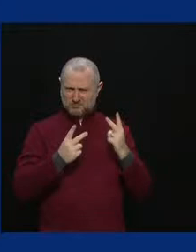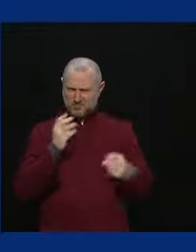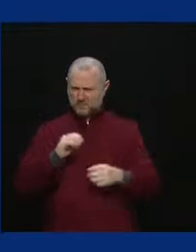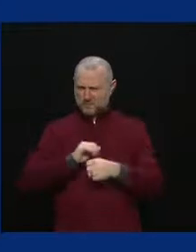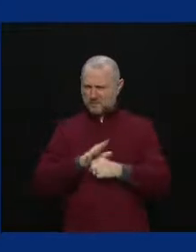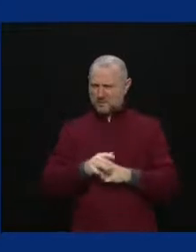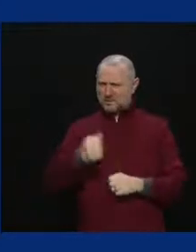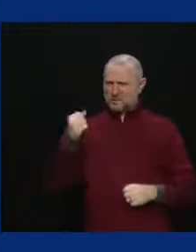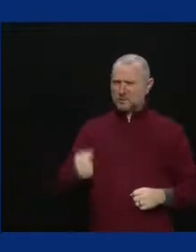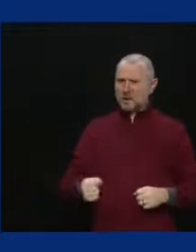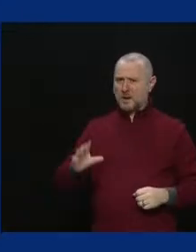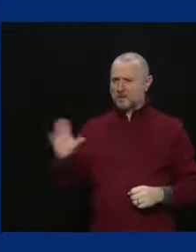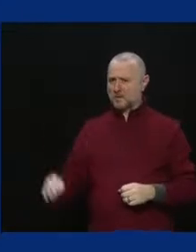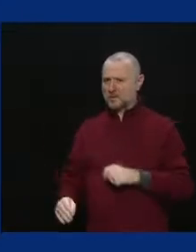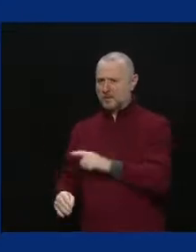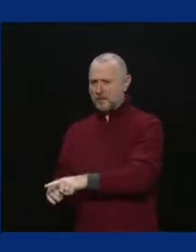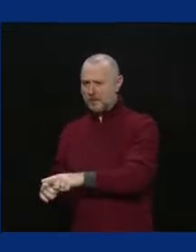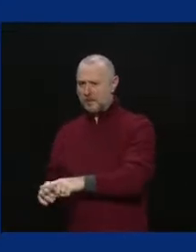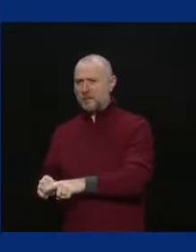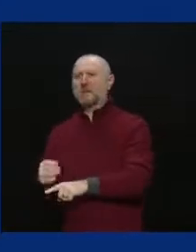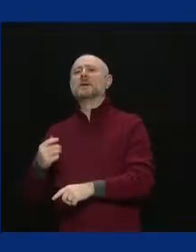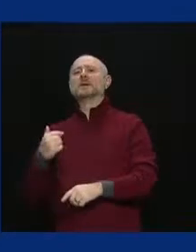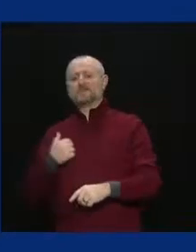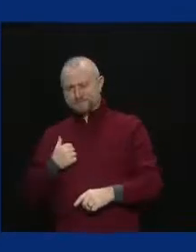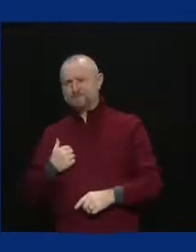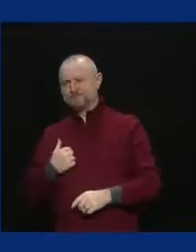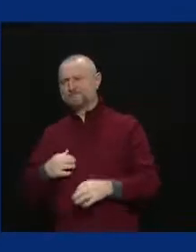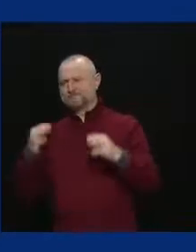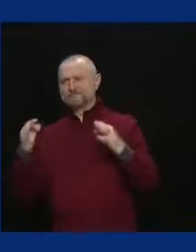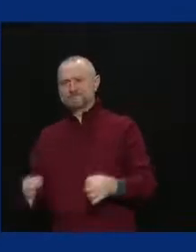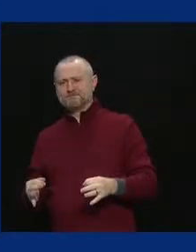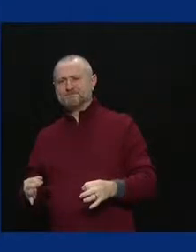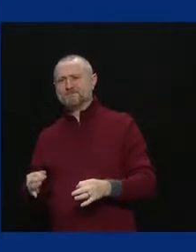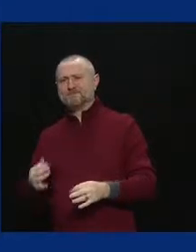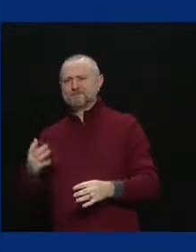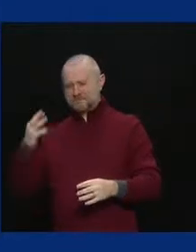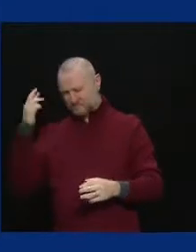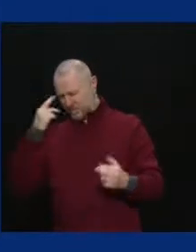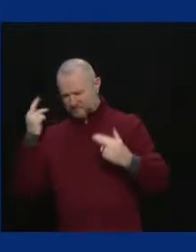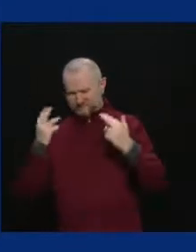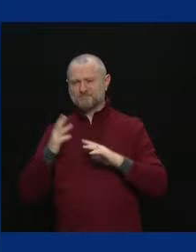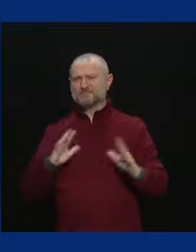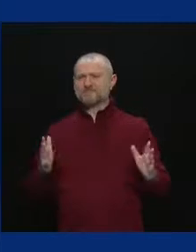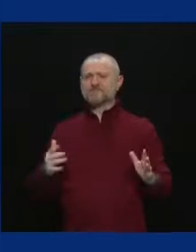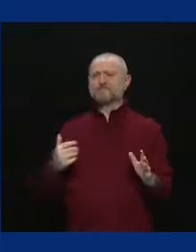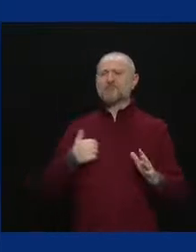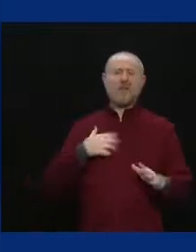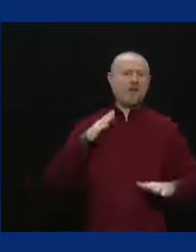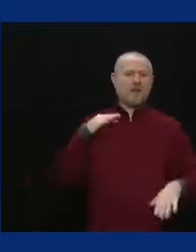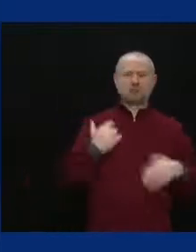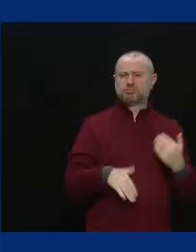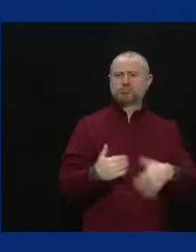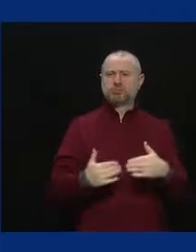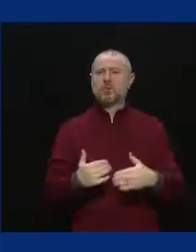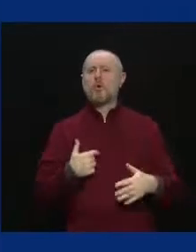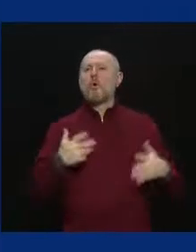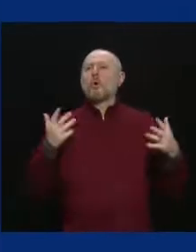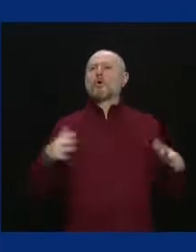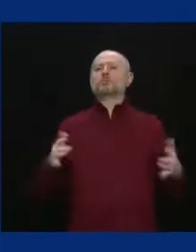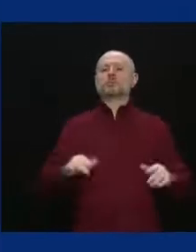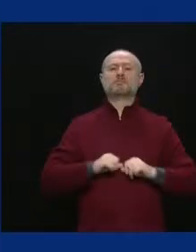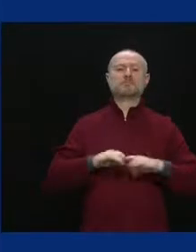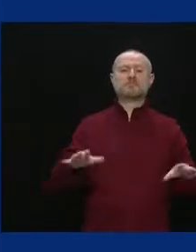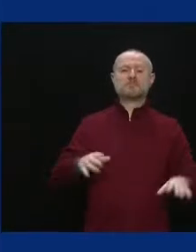Africa and other countries, realizing that this could get wildly out of control on short time. So we've already distributed over 16 million